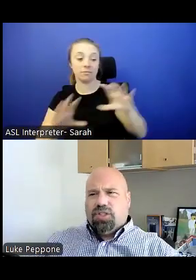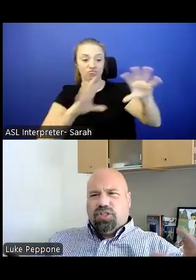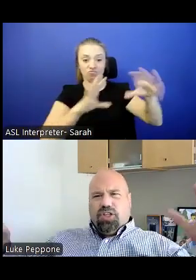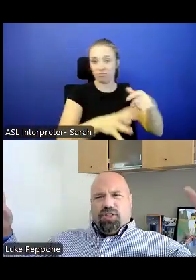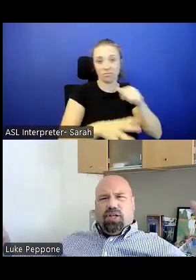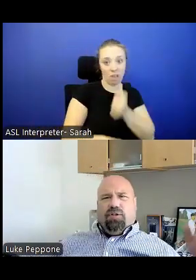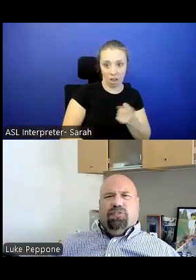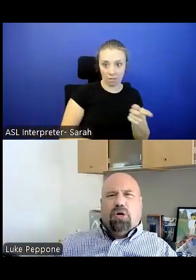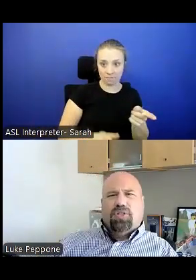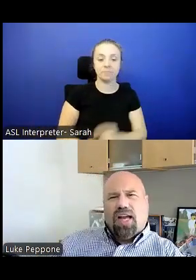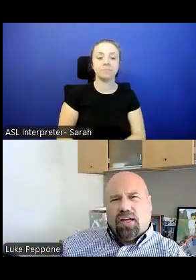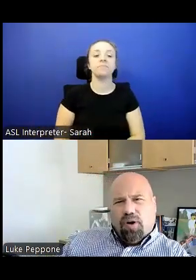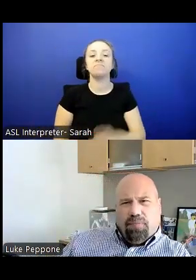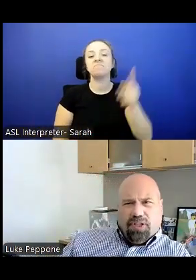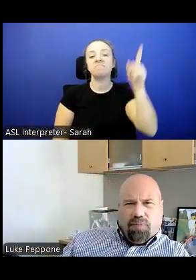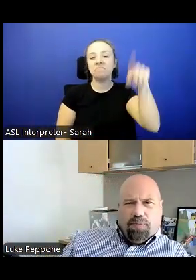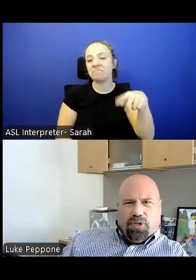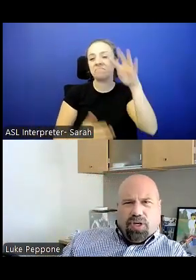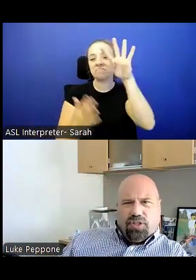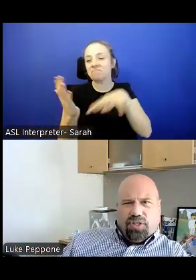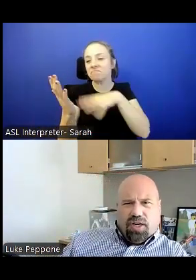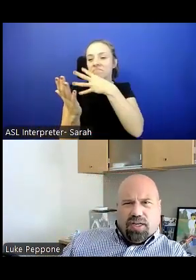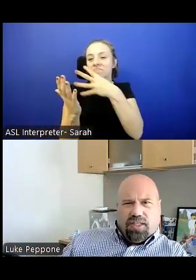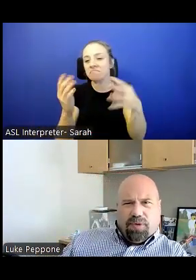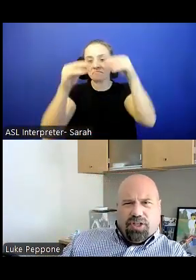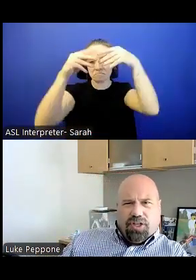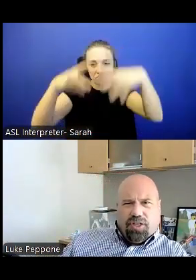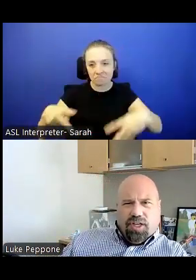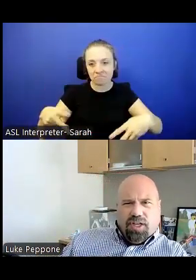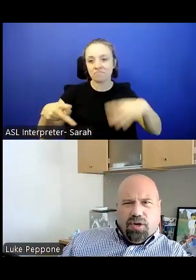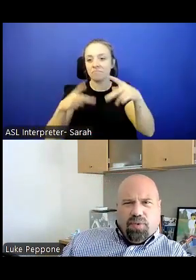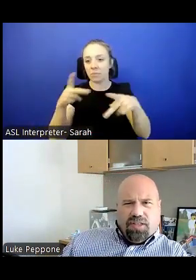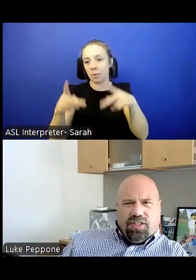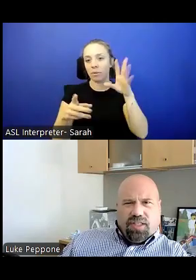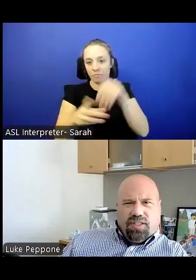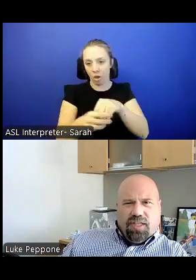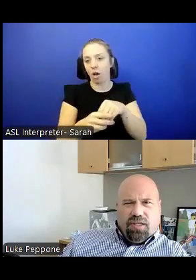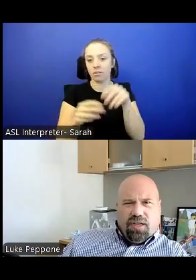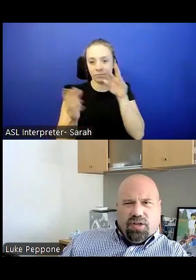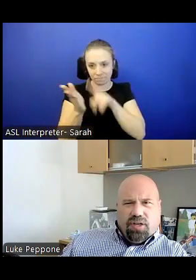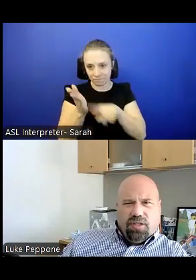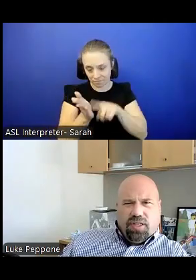So this is just a little flow diagram of the people in our study, and as I mentioned, we had